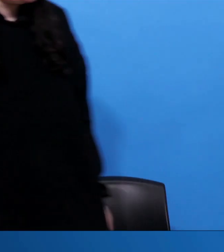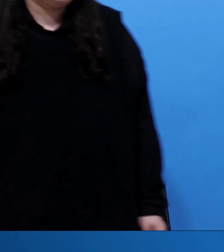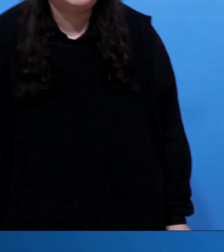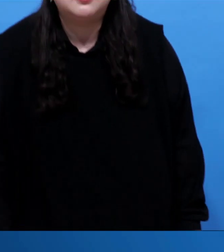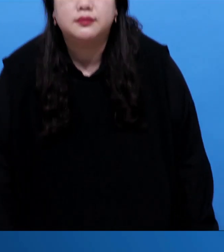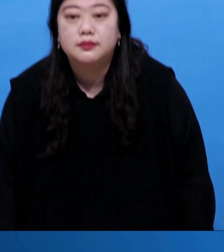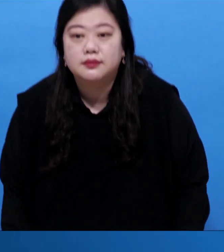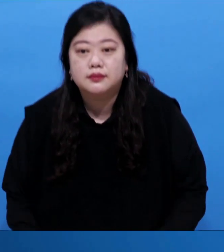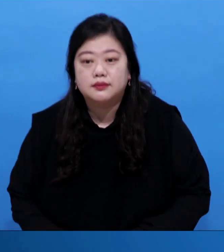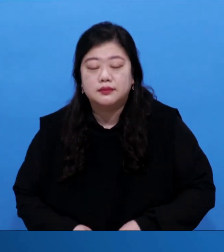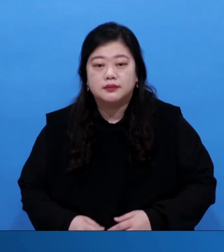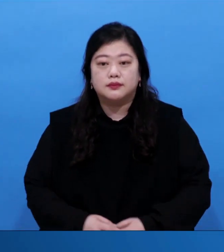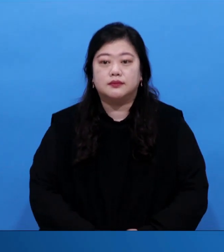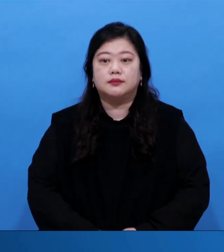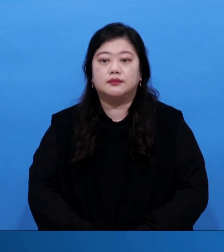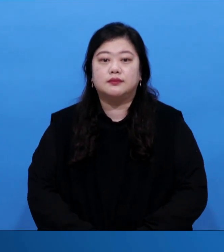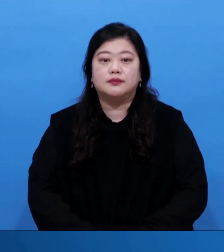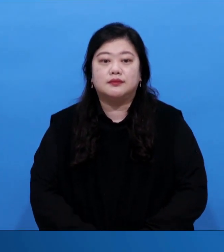message.